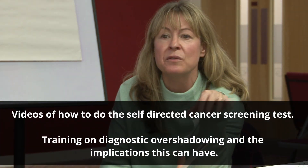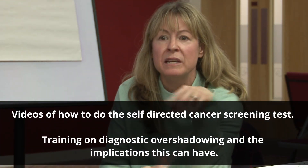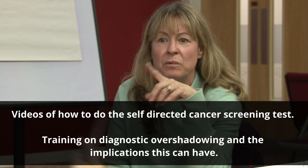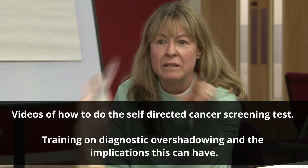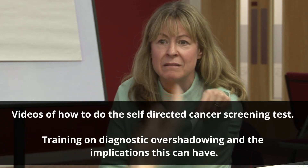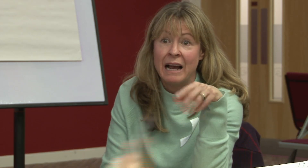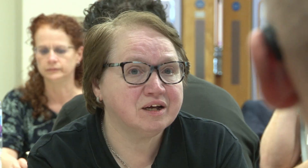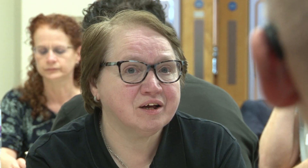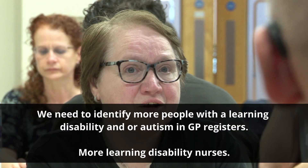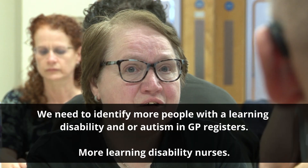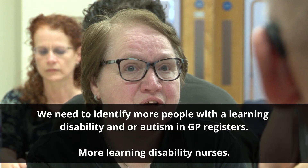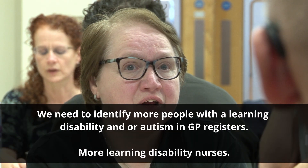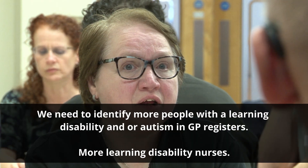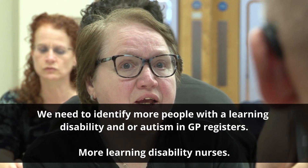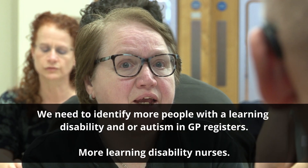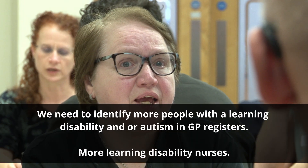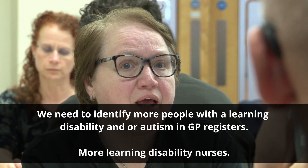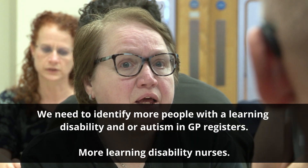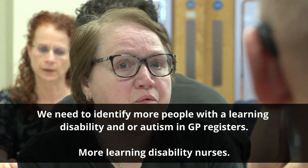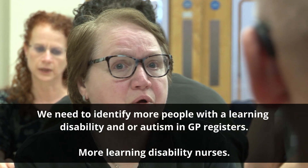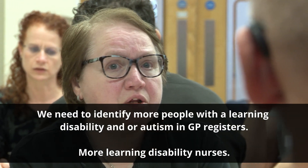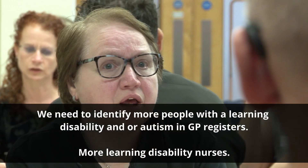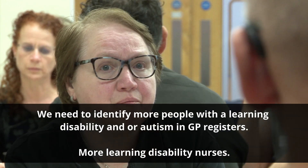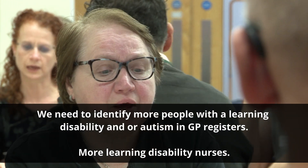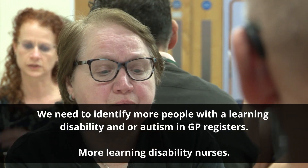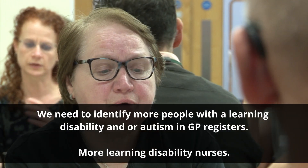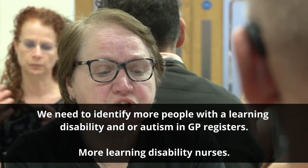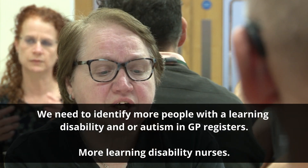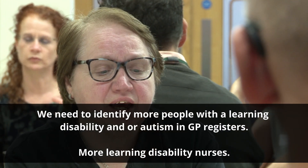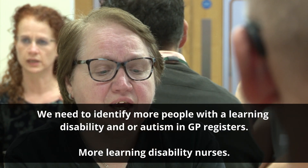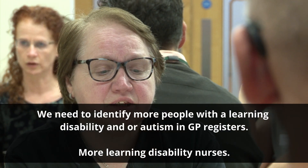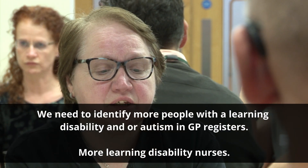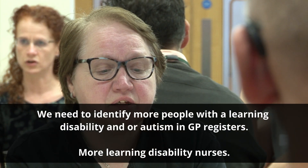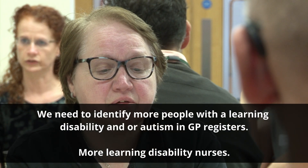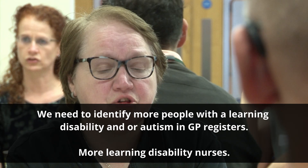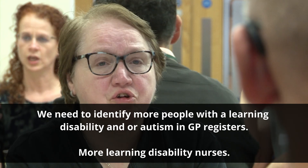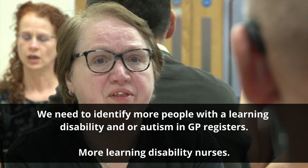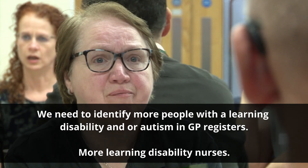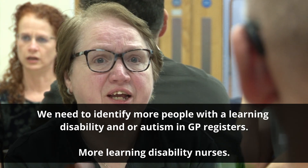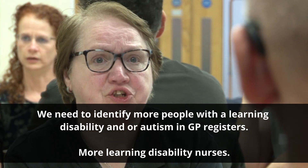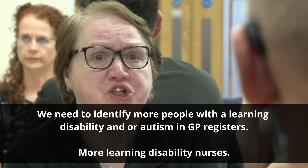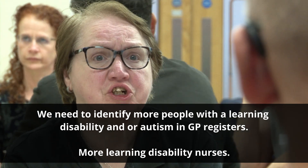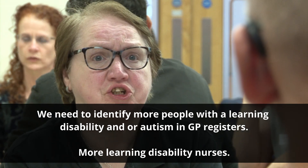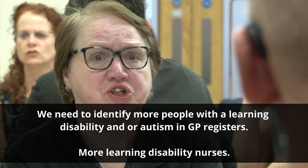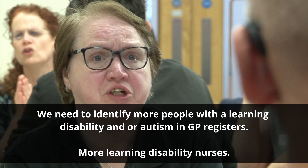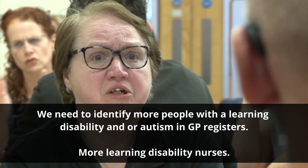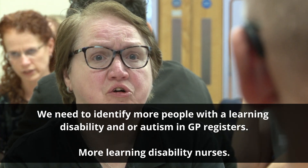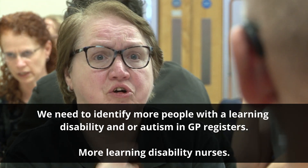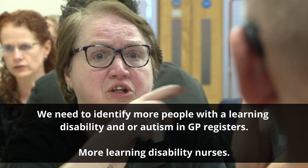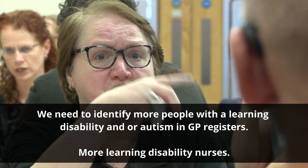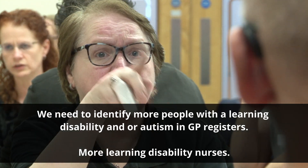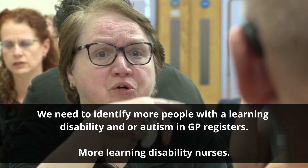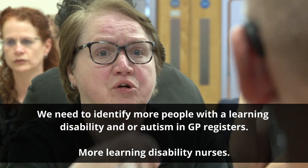can have. We need to identify more people with a learning disability and/or autism in